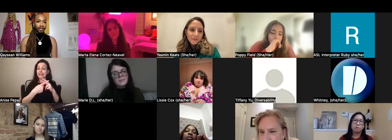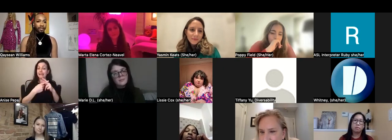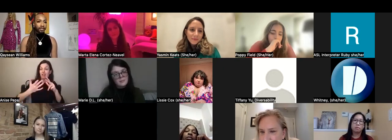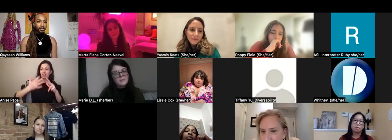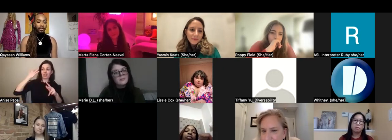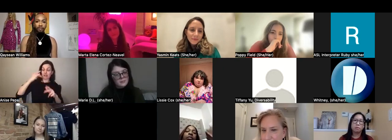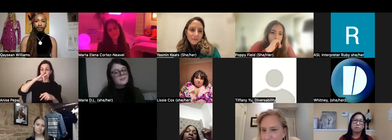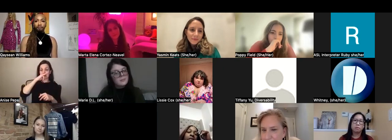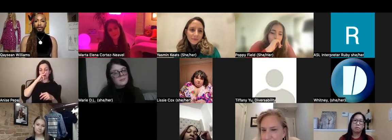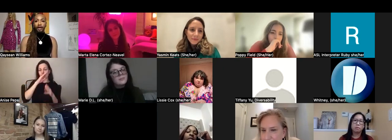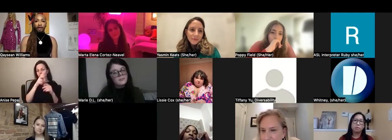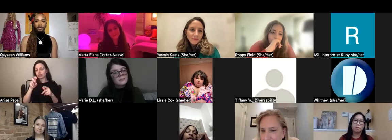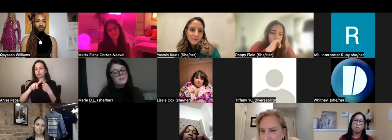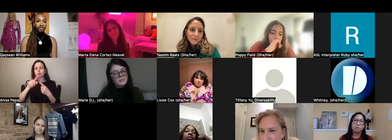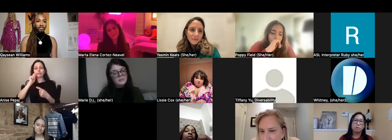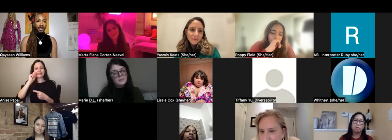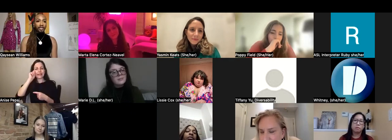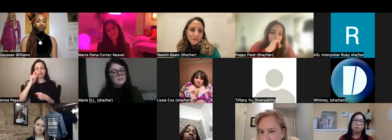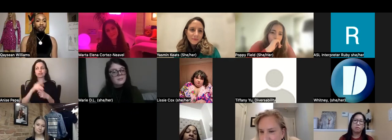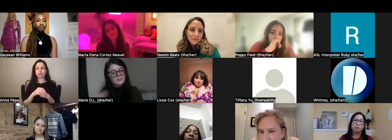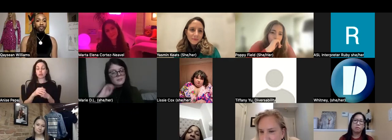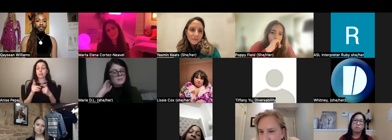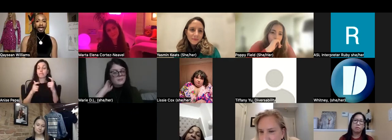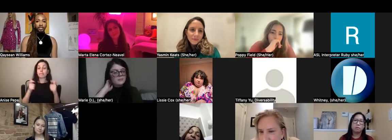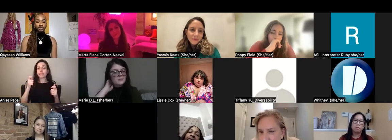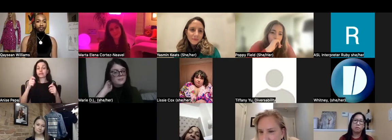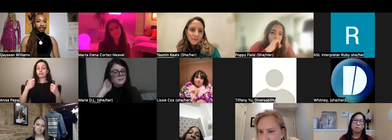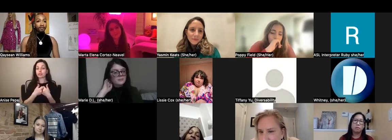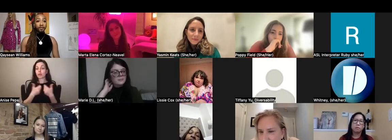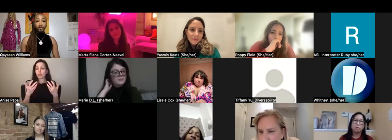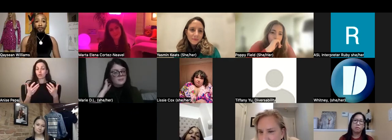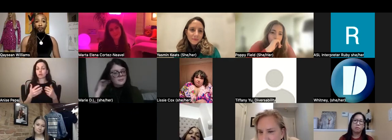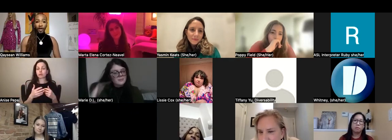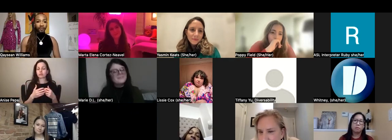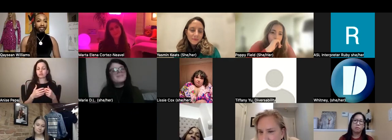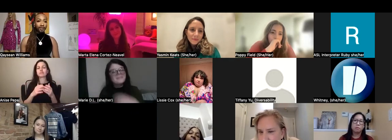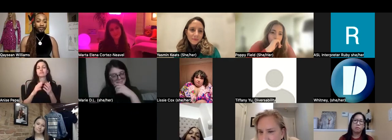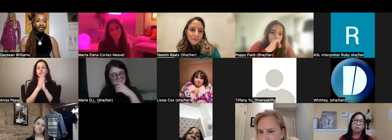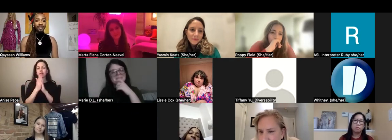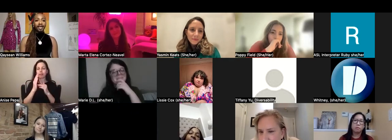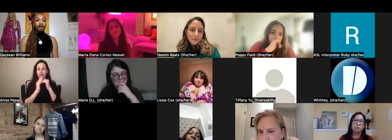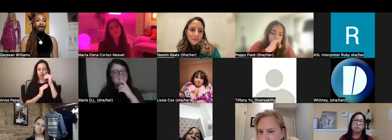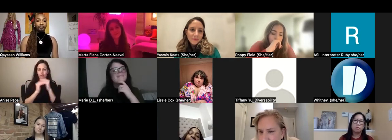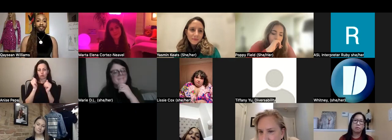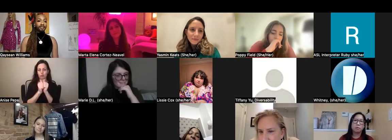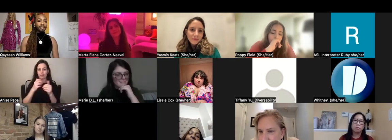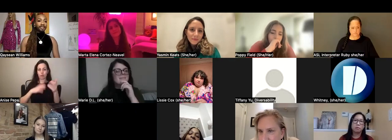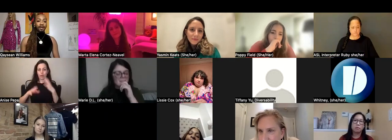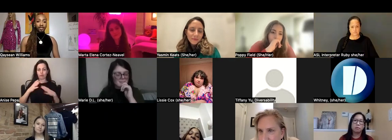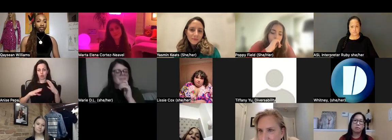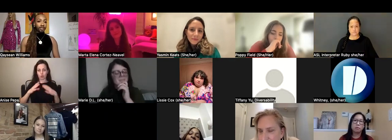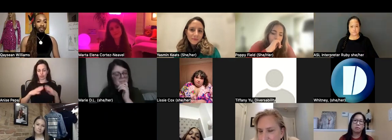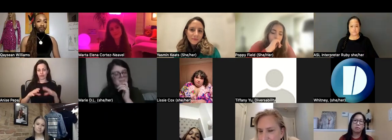into my teenage years, the biggest challenge for me was actually being comfortable with wearing clothing,